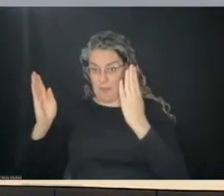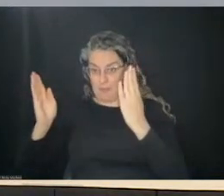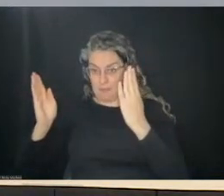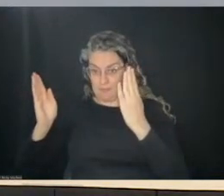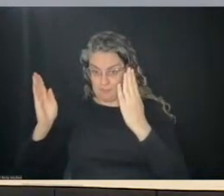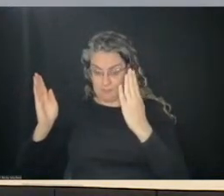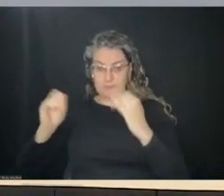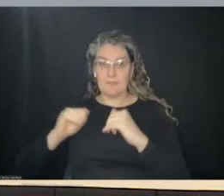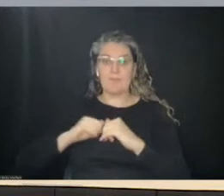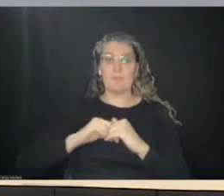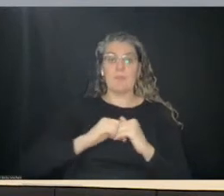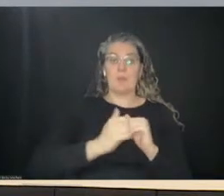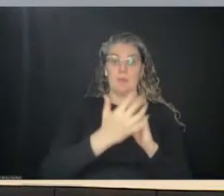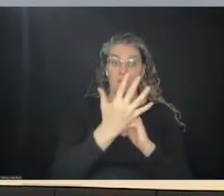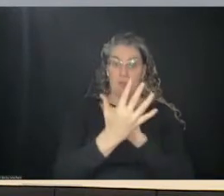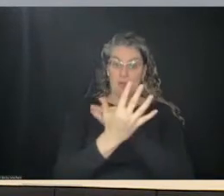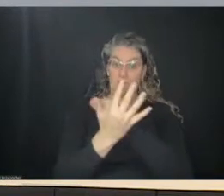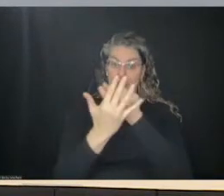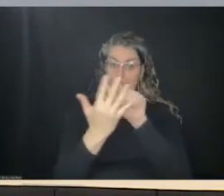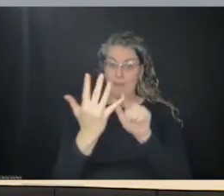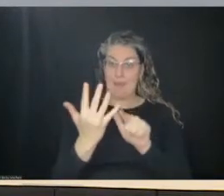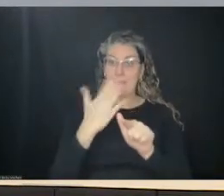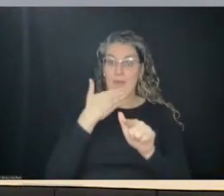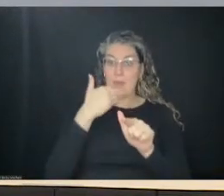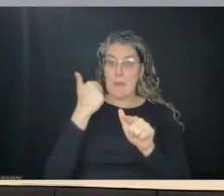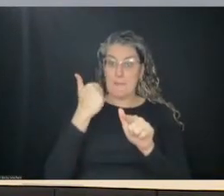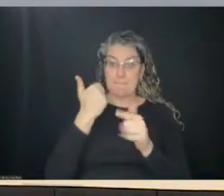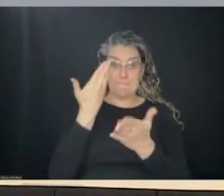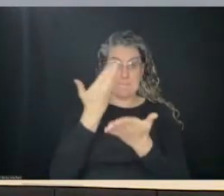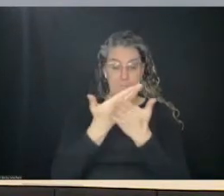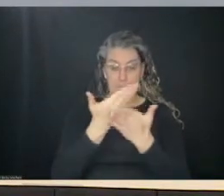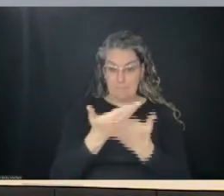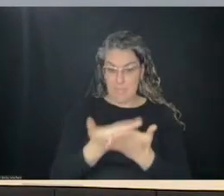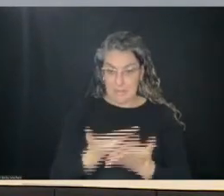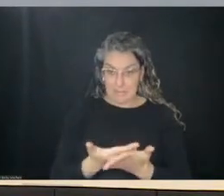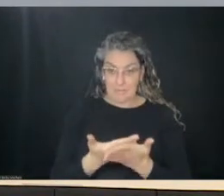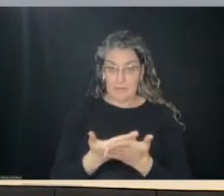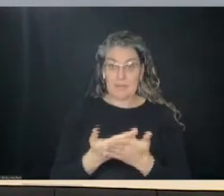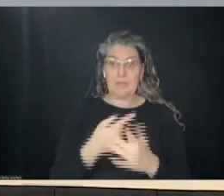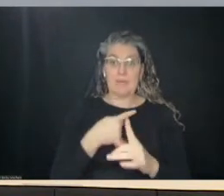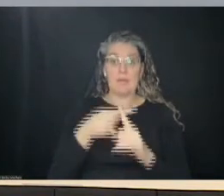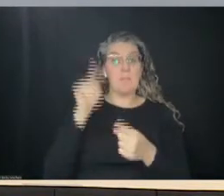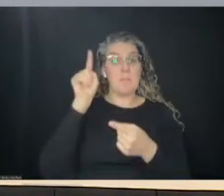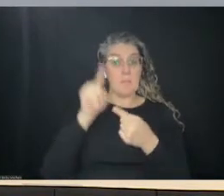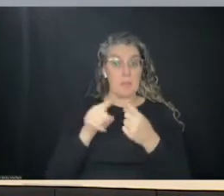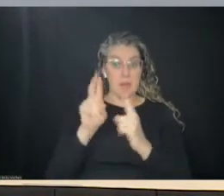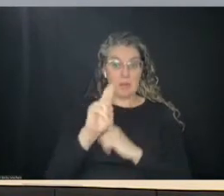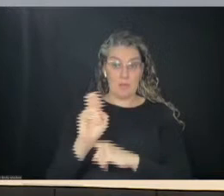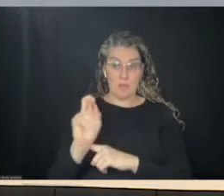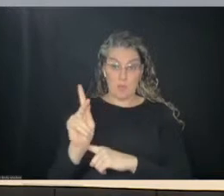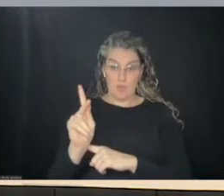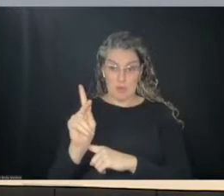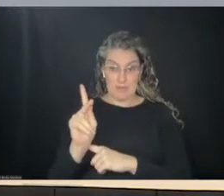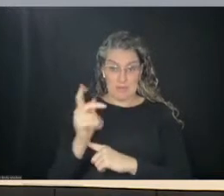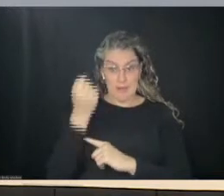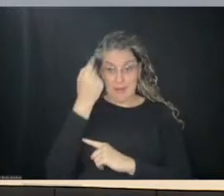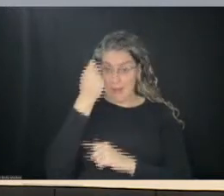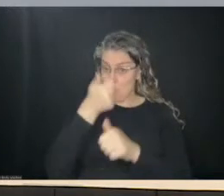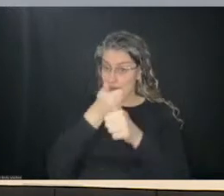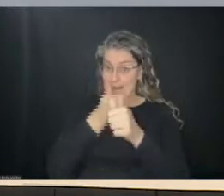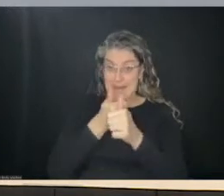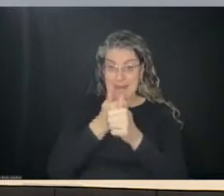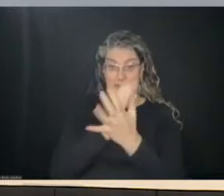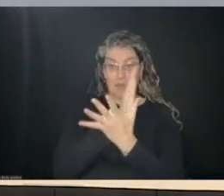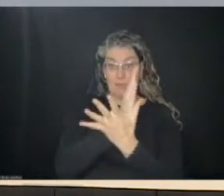are based on the best available evidence and ongoing risk assessment. Steps in the plan are subject to change as new evidence